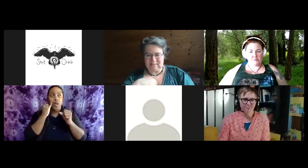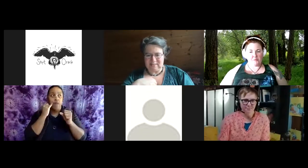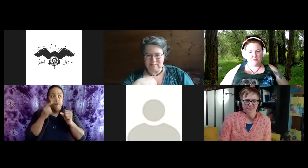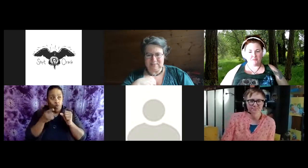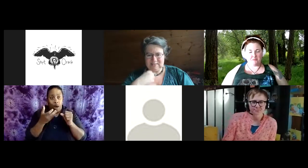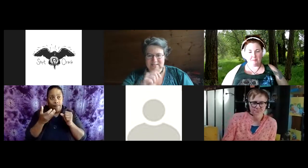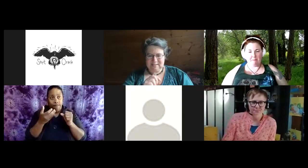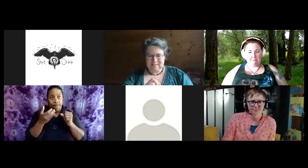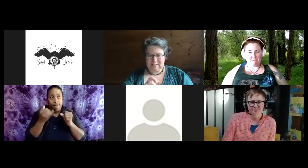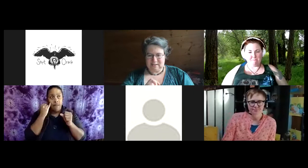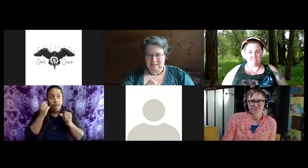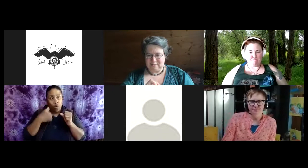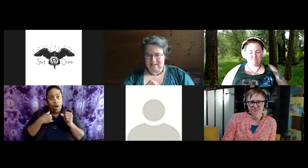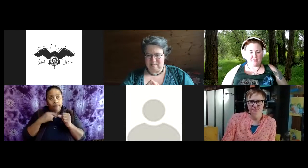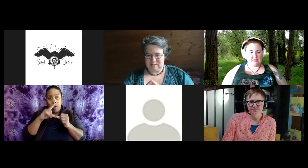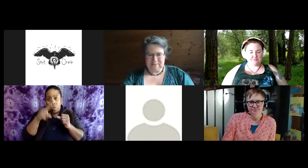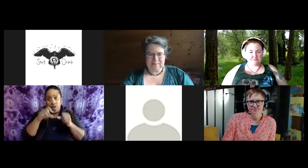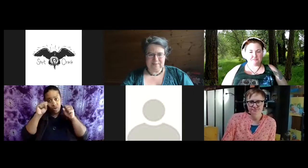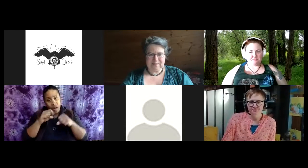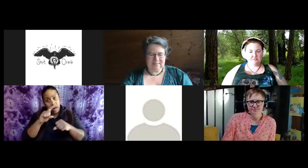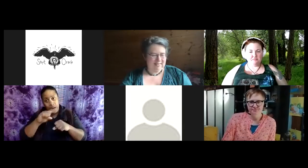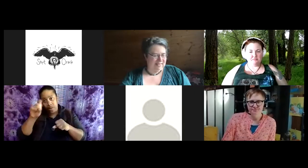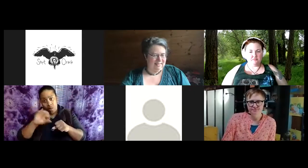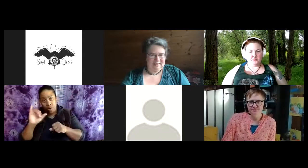our questions too. So just all that's available.